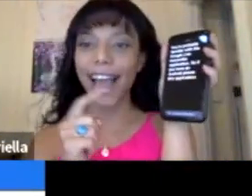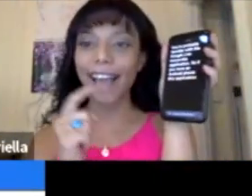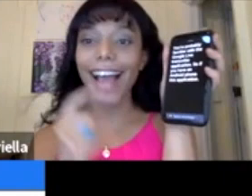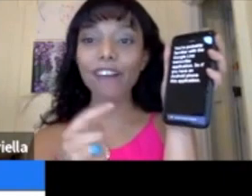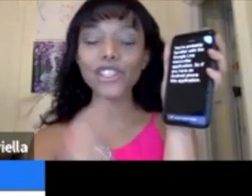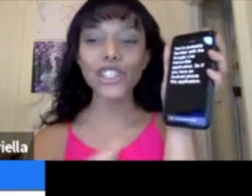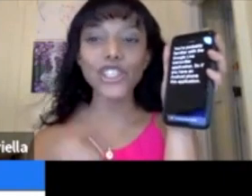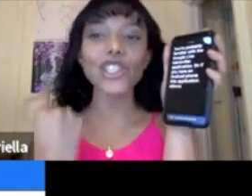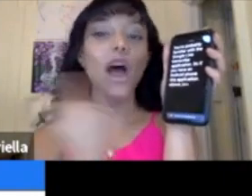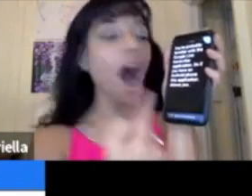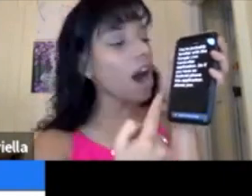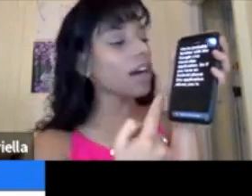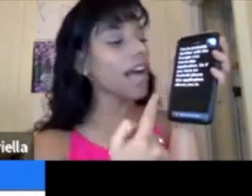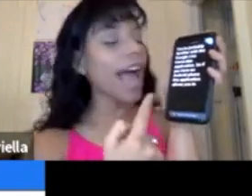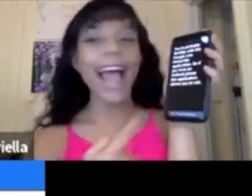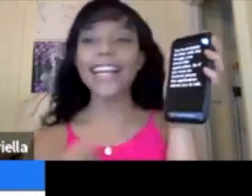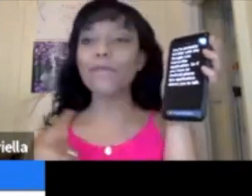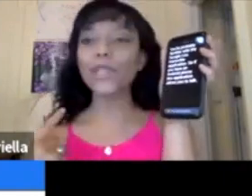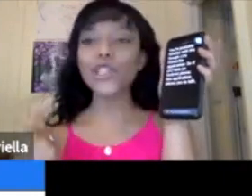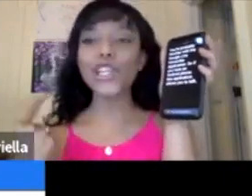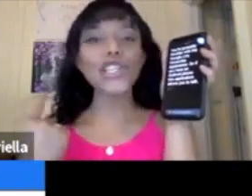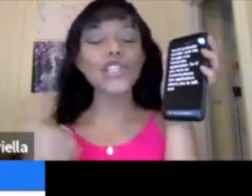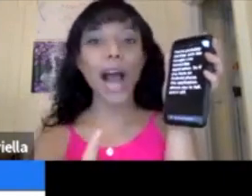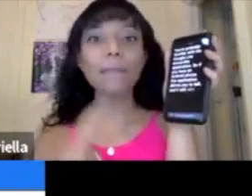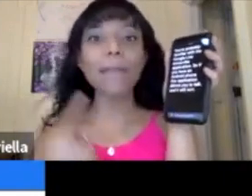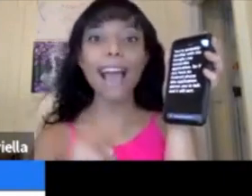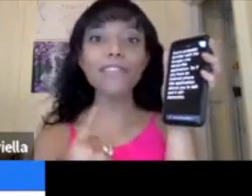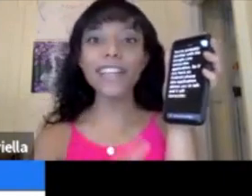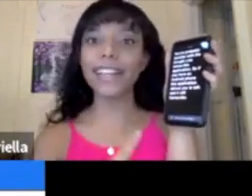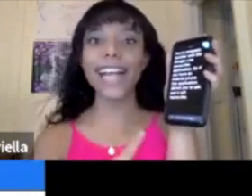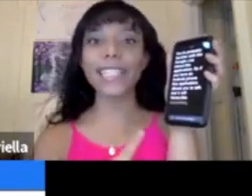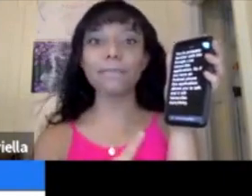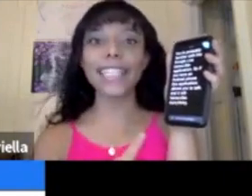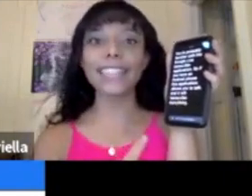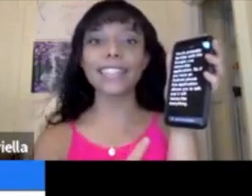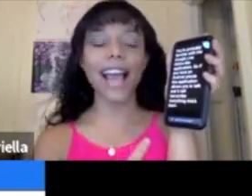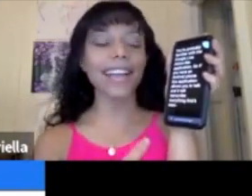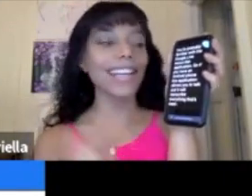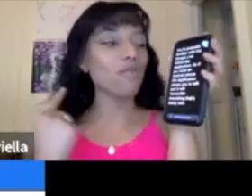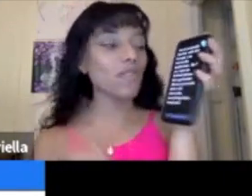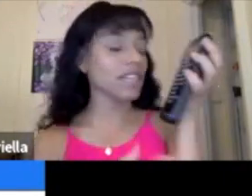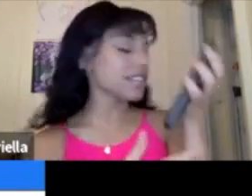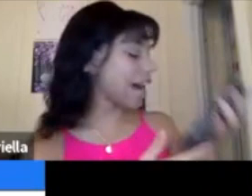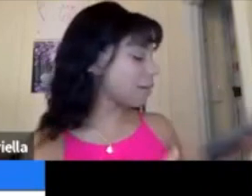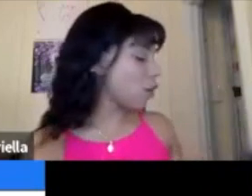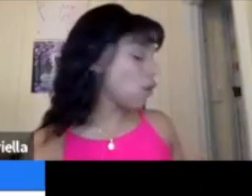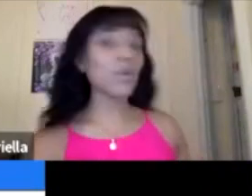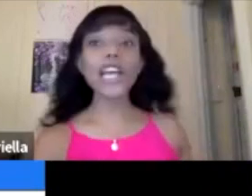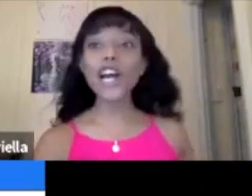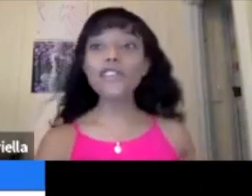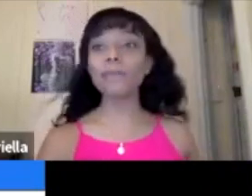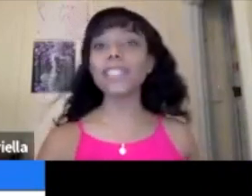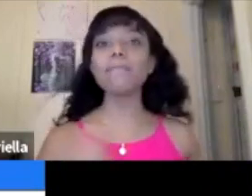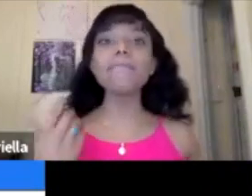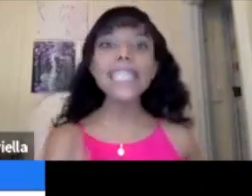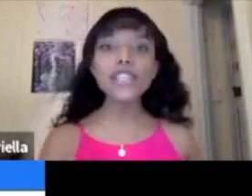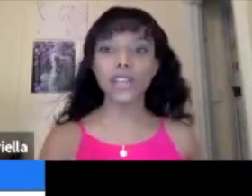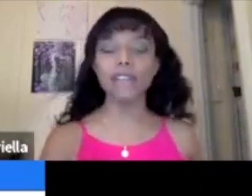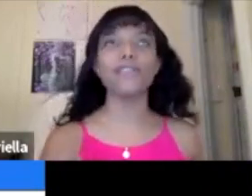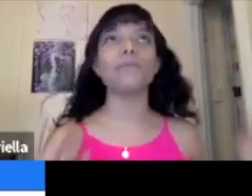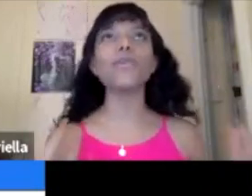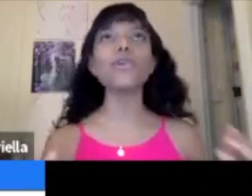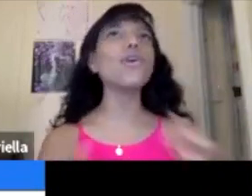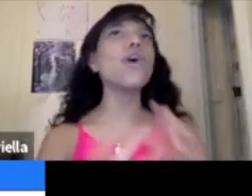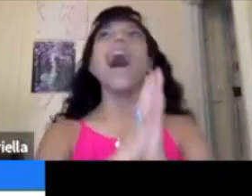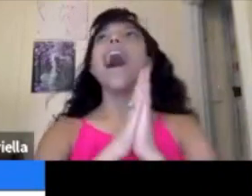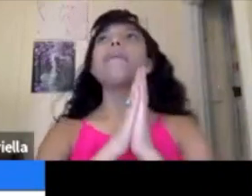application allows you to talk and it will transcribe everything that's being said in real time. We heard from Dimitri